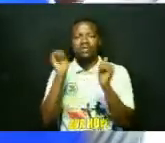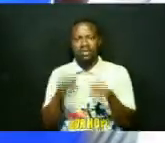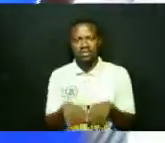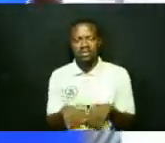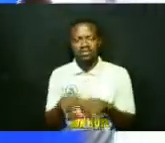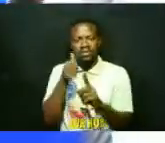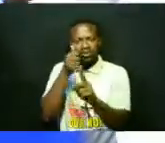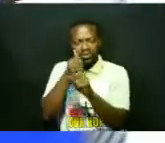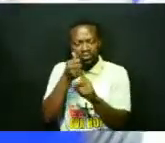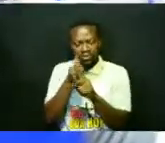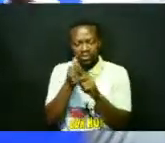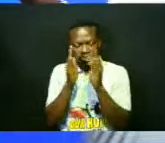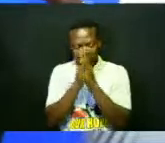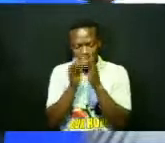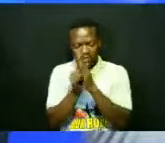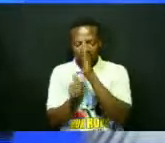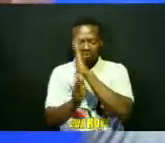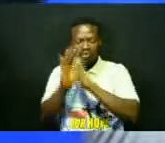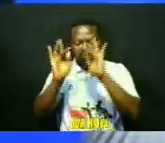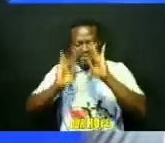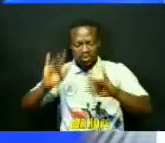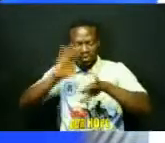your voice. The Lord have mercy on me.